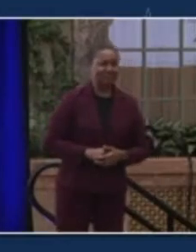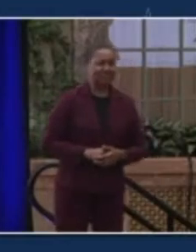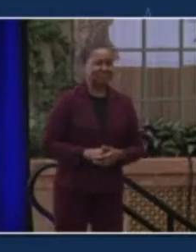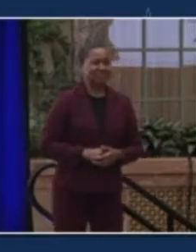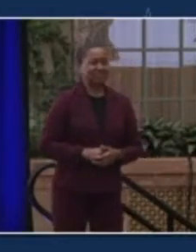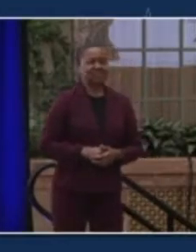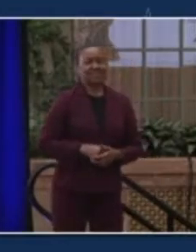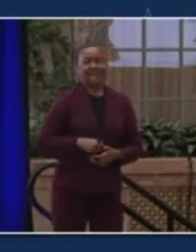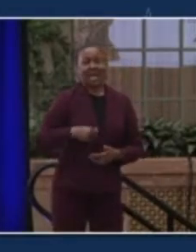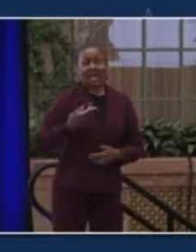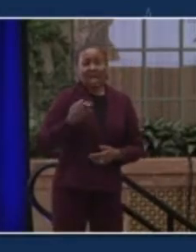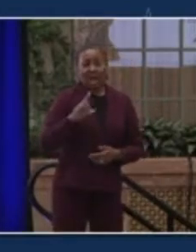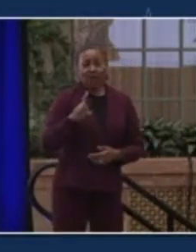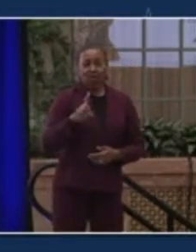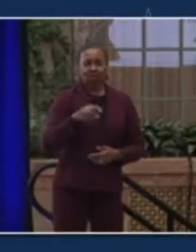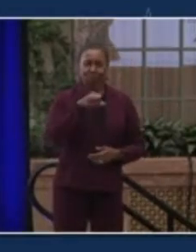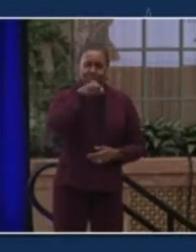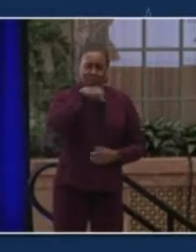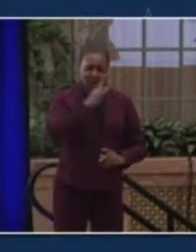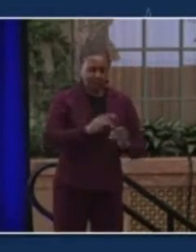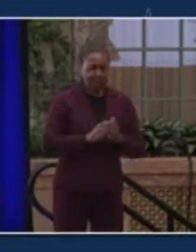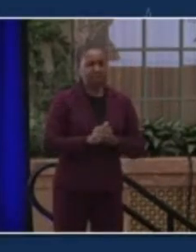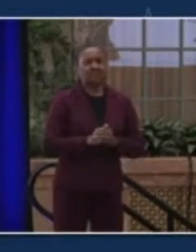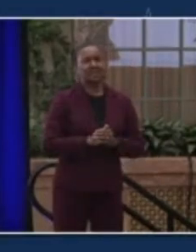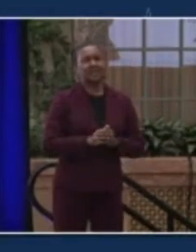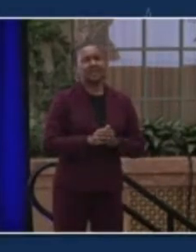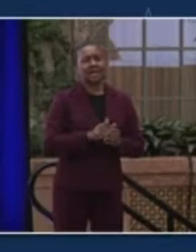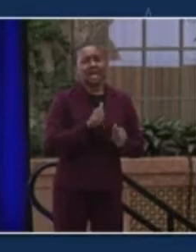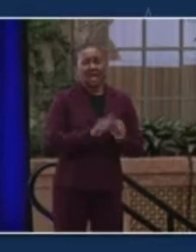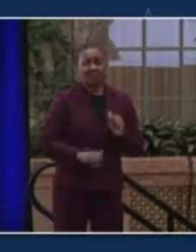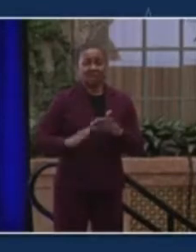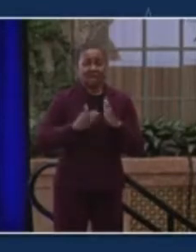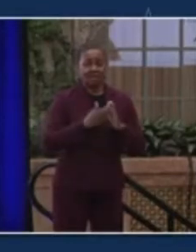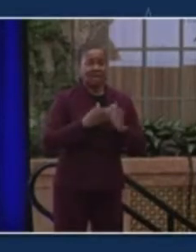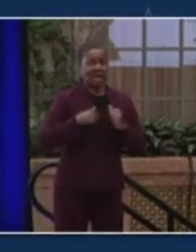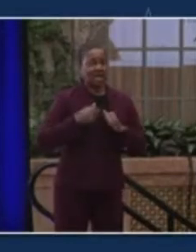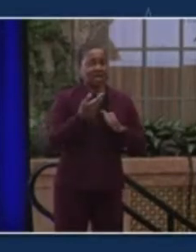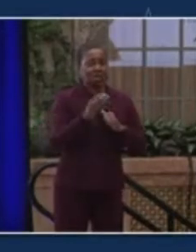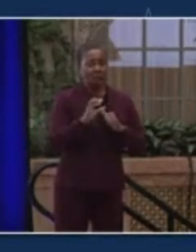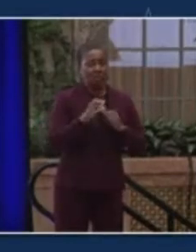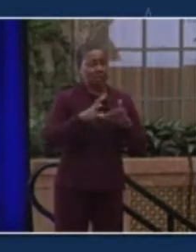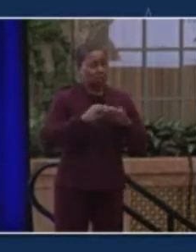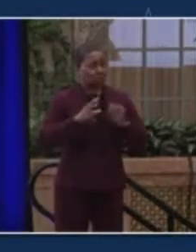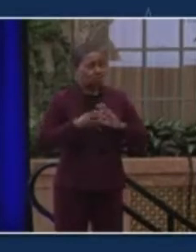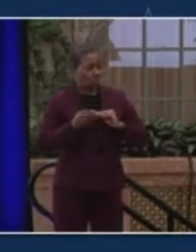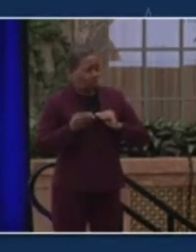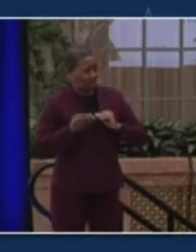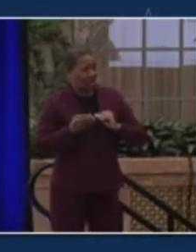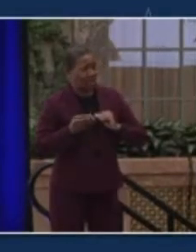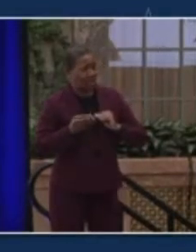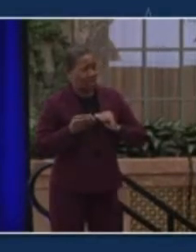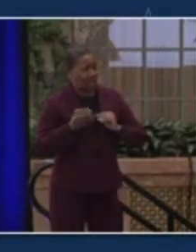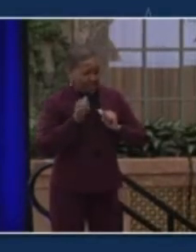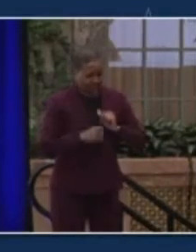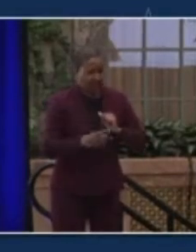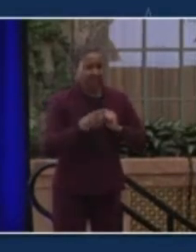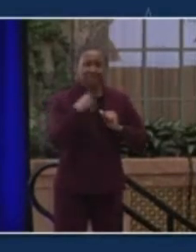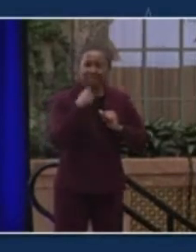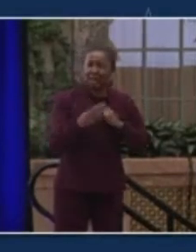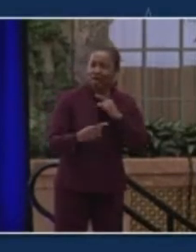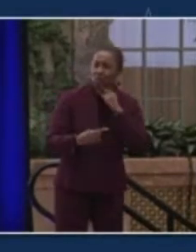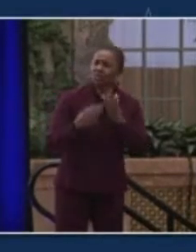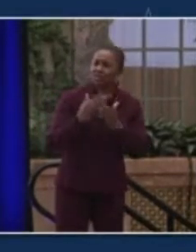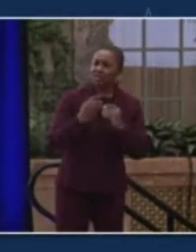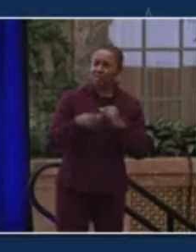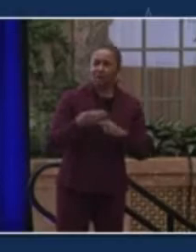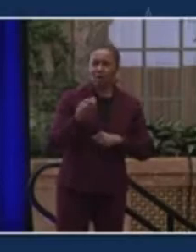Harold was a people person. People in every neighborhood had a Harold Washington story. Everybody could tell you something